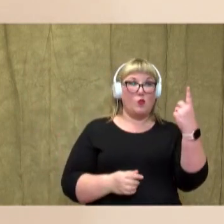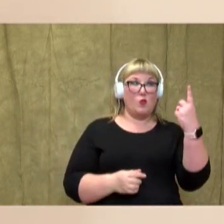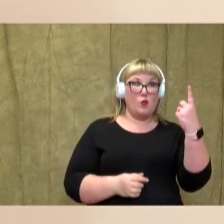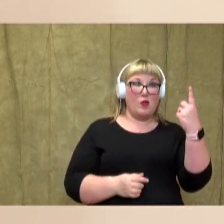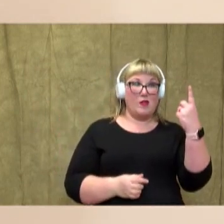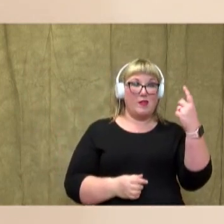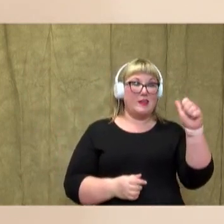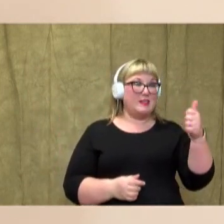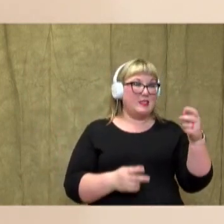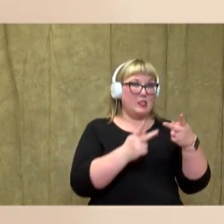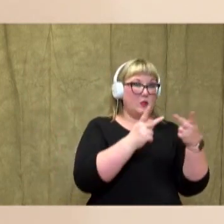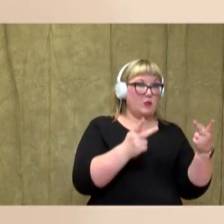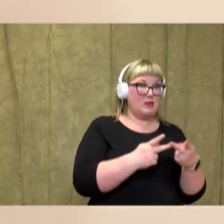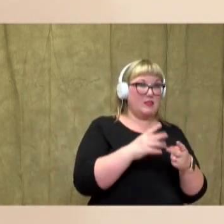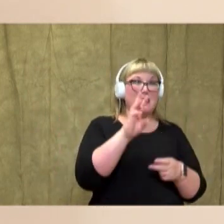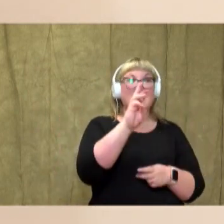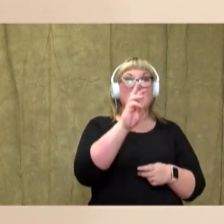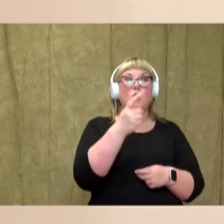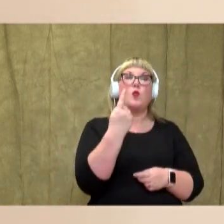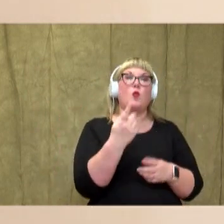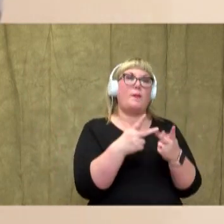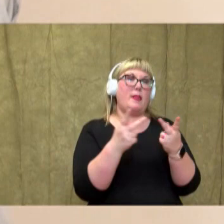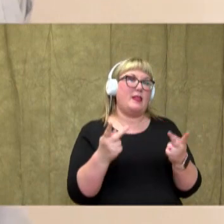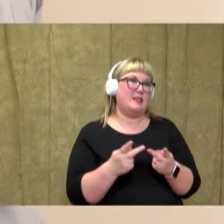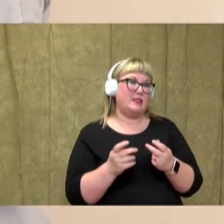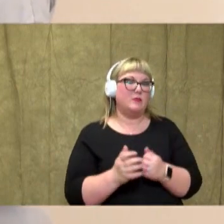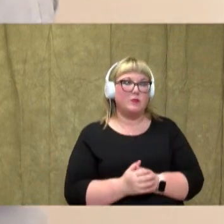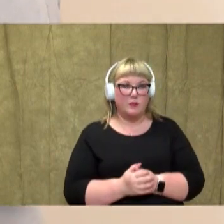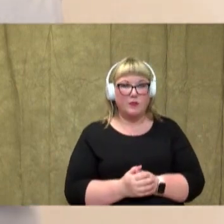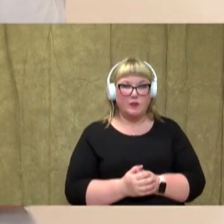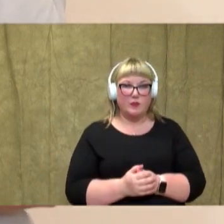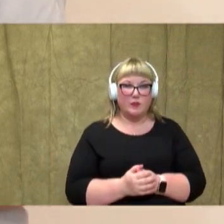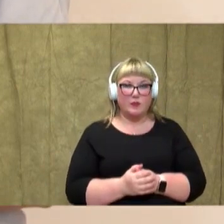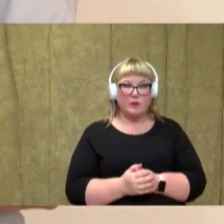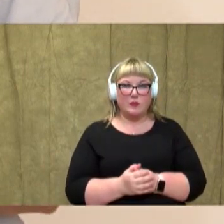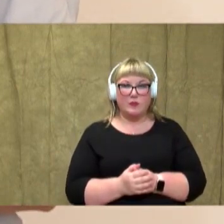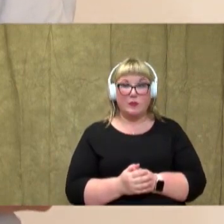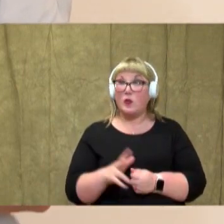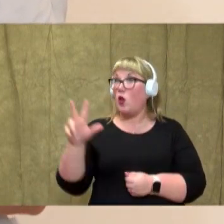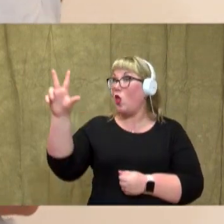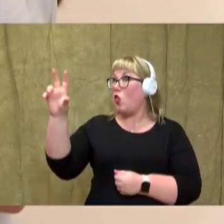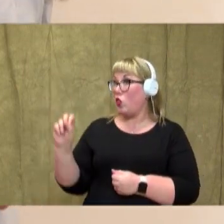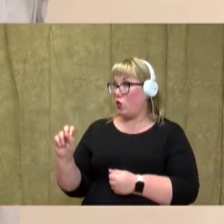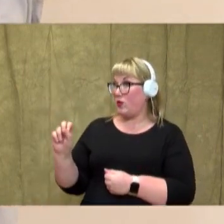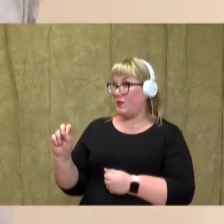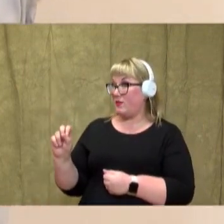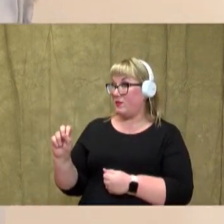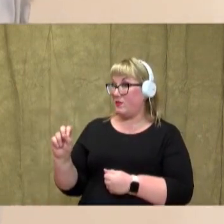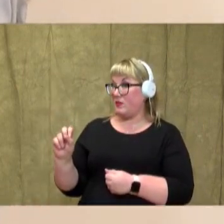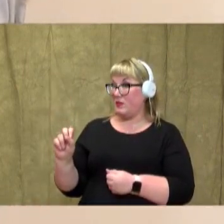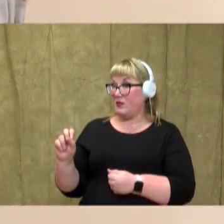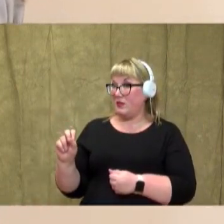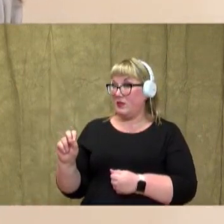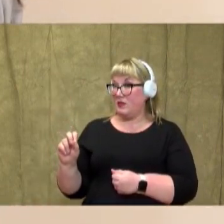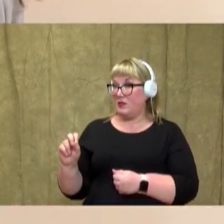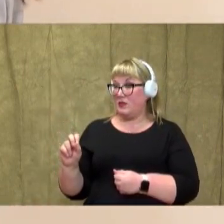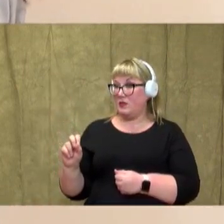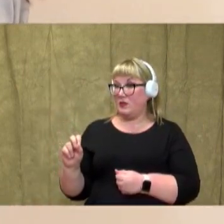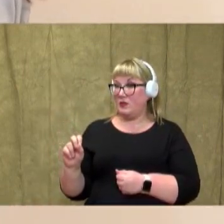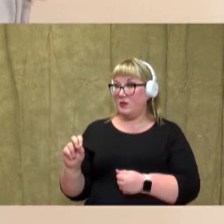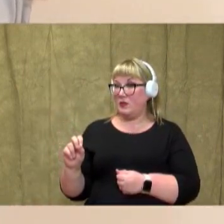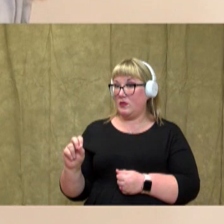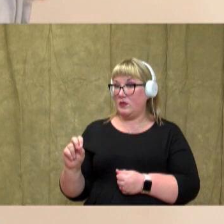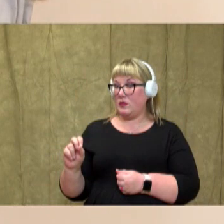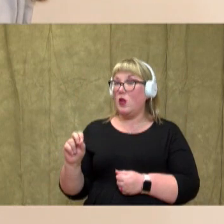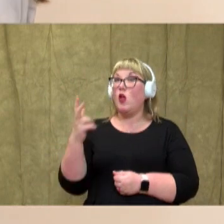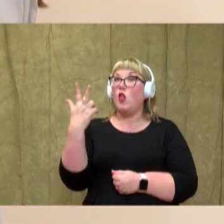tens place and the 6 in the ones place. For 30, I represented it